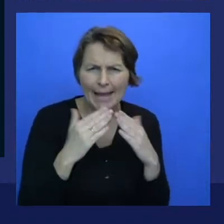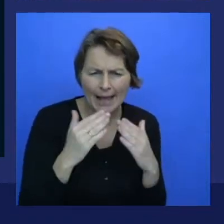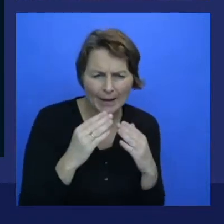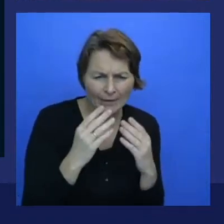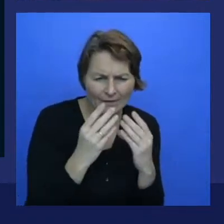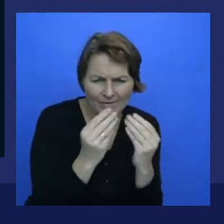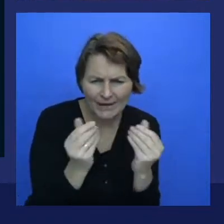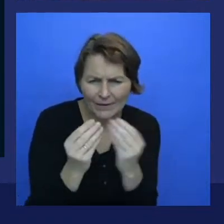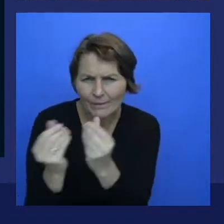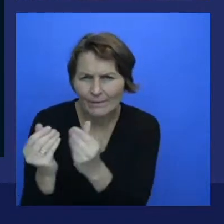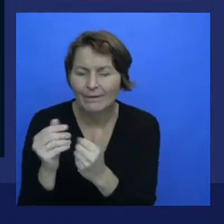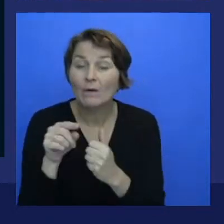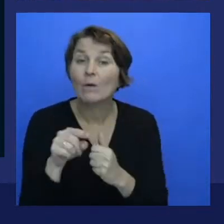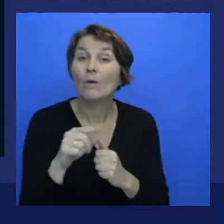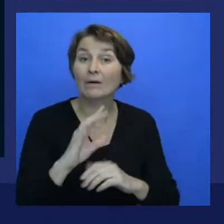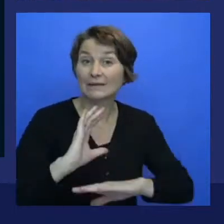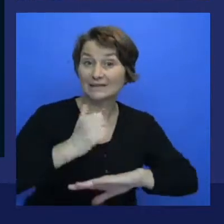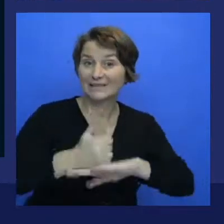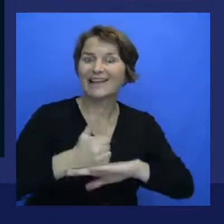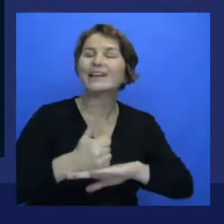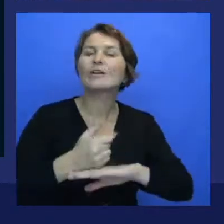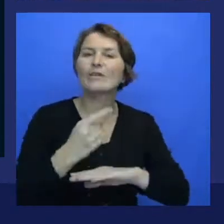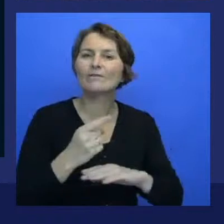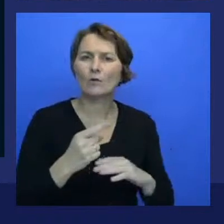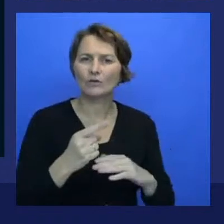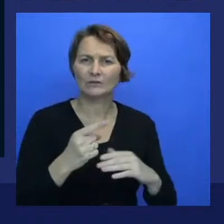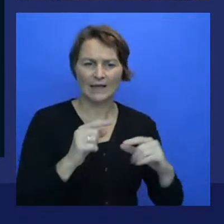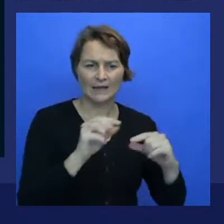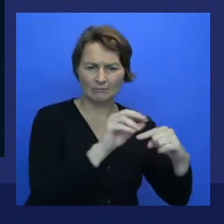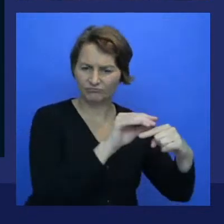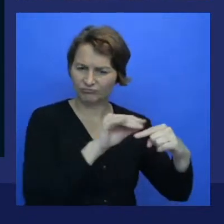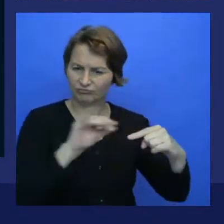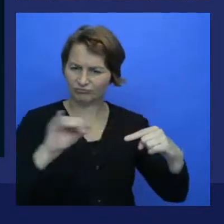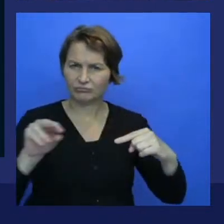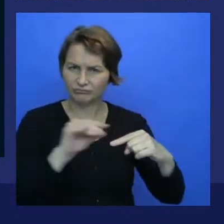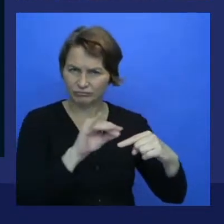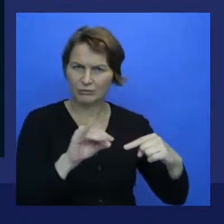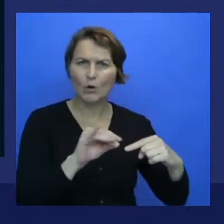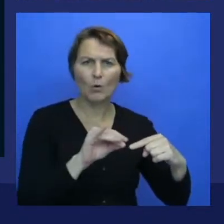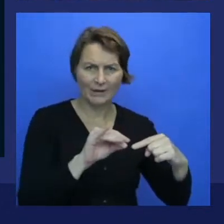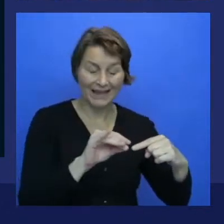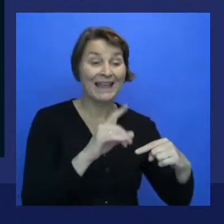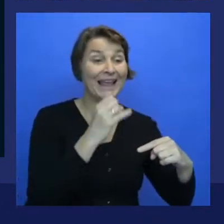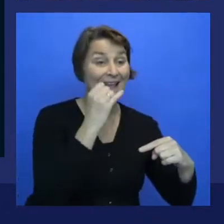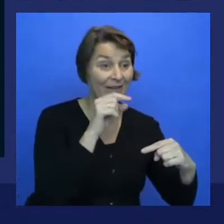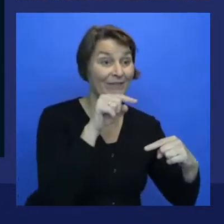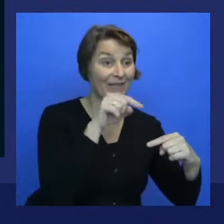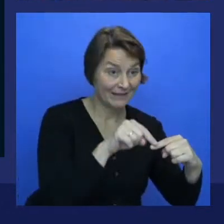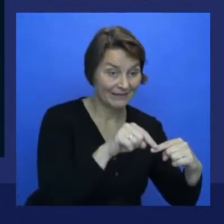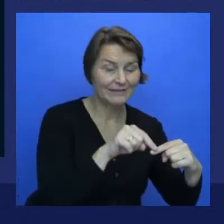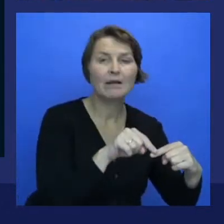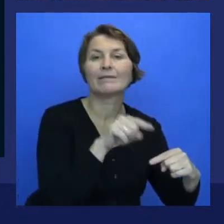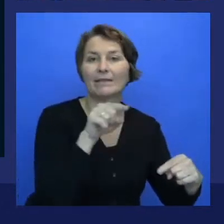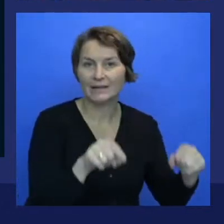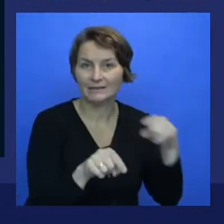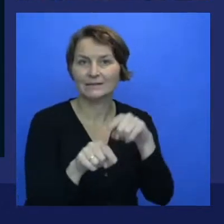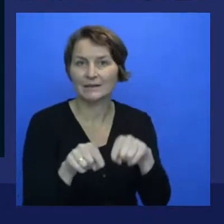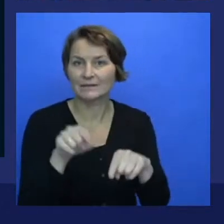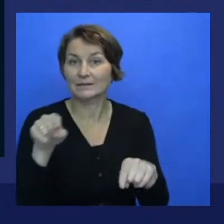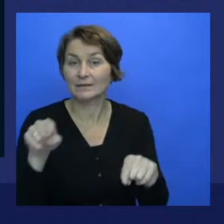actually the logic that way that if you know that, okay, maybe you wrote amazing blog